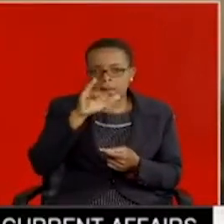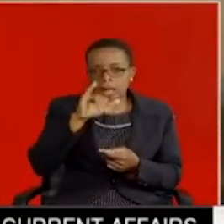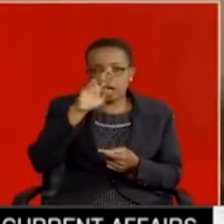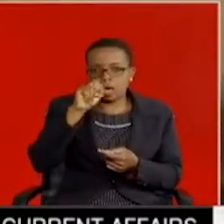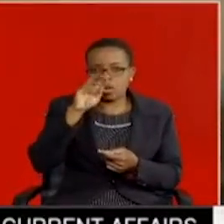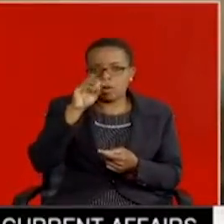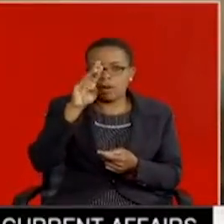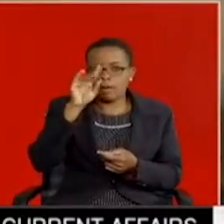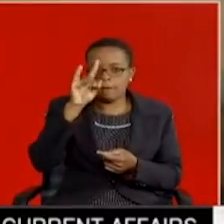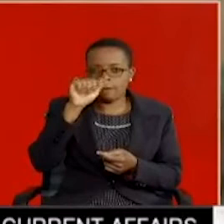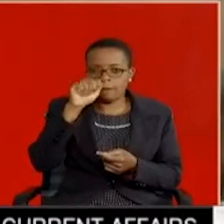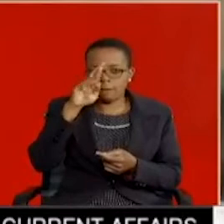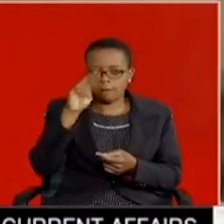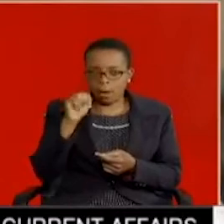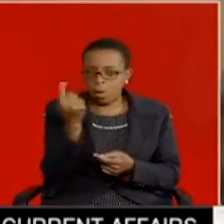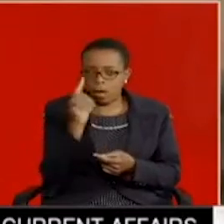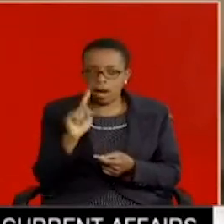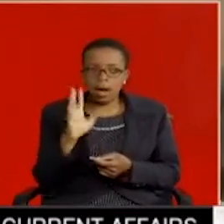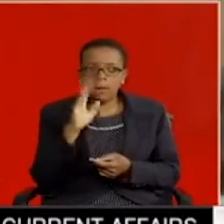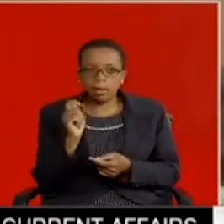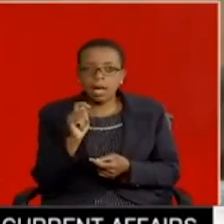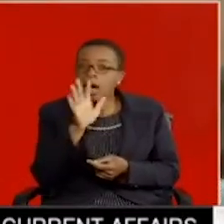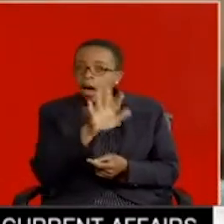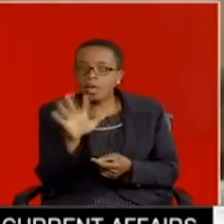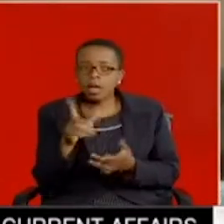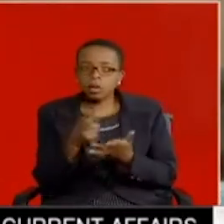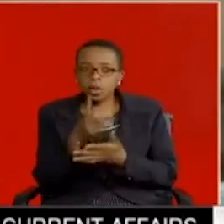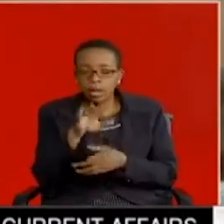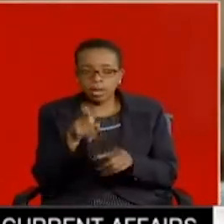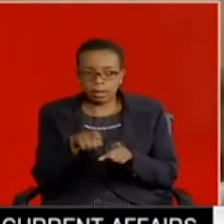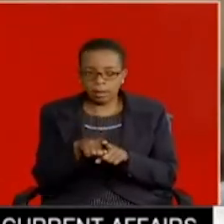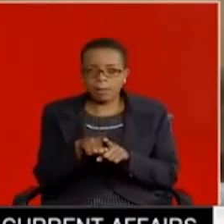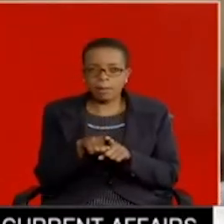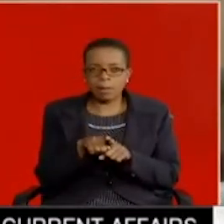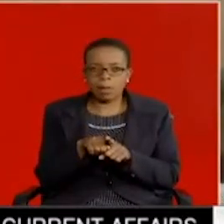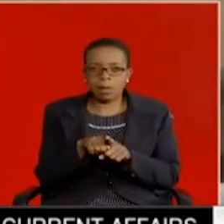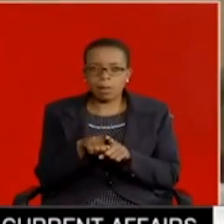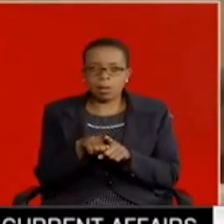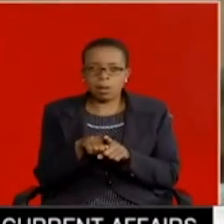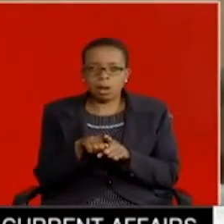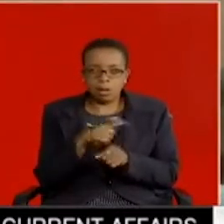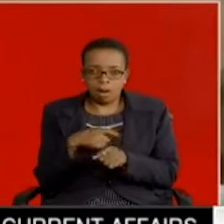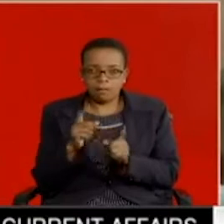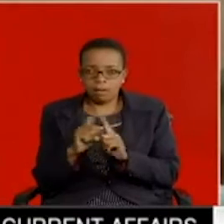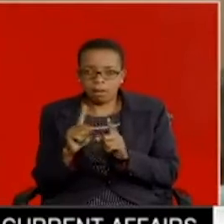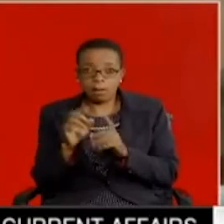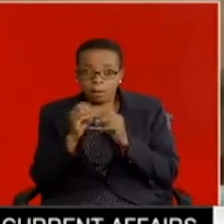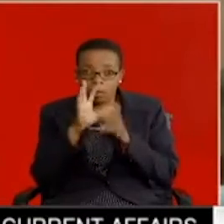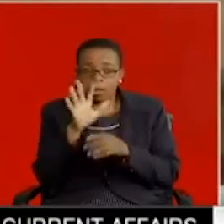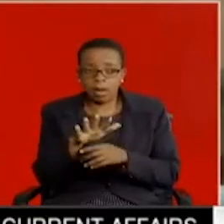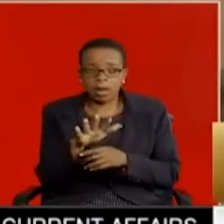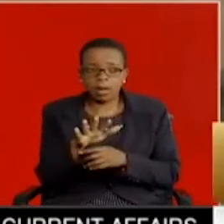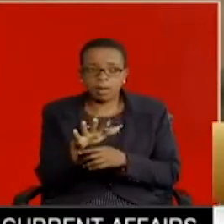done Sinovac, we have done Sputnik Victory, which is